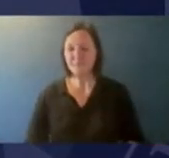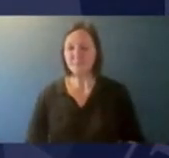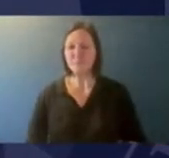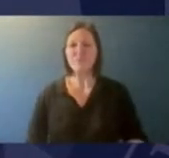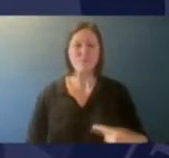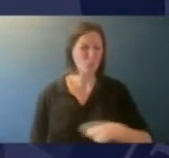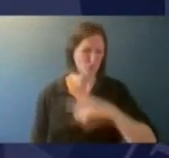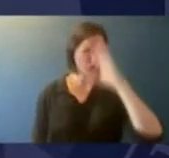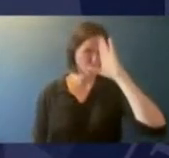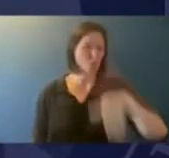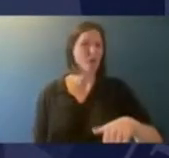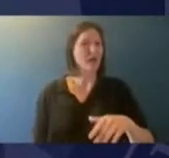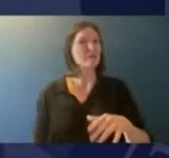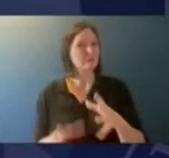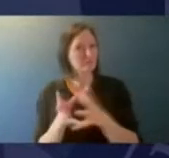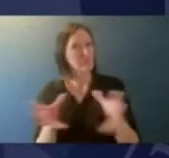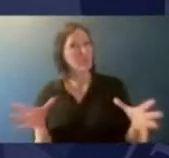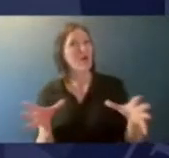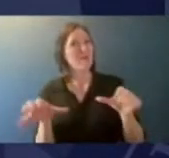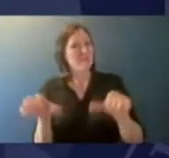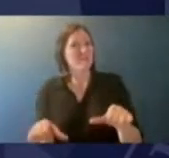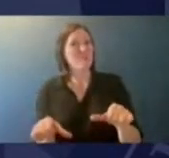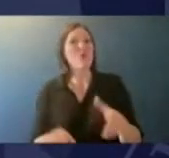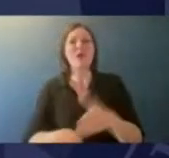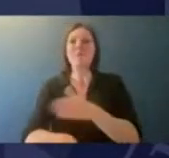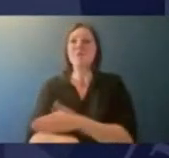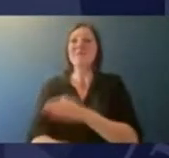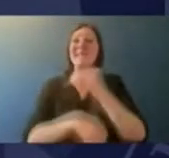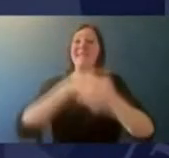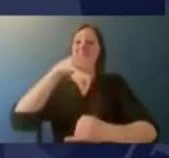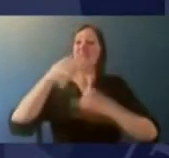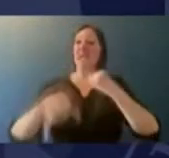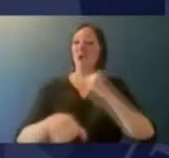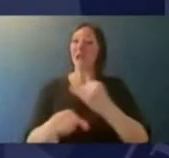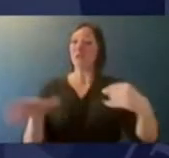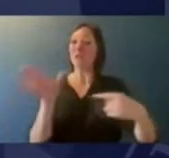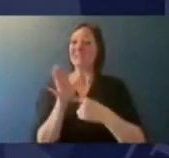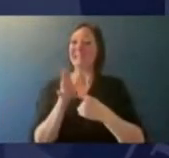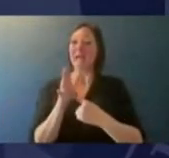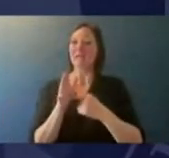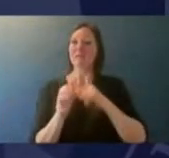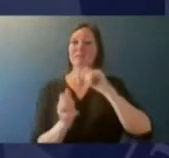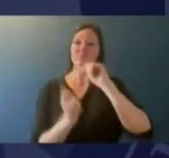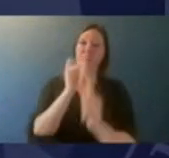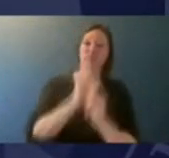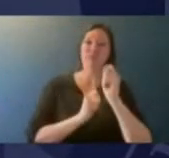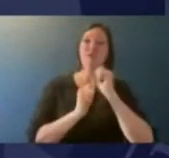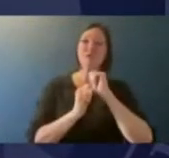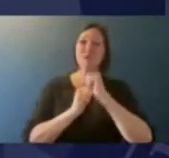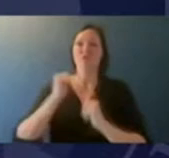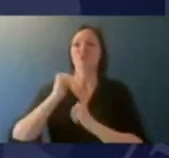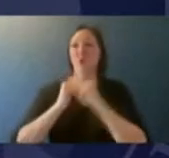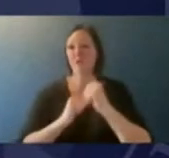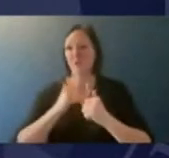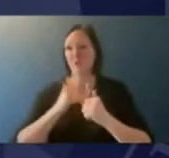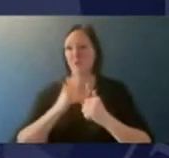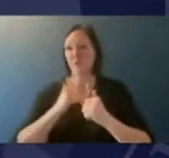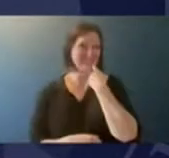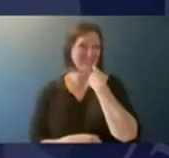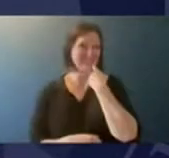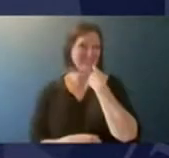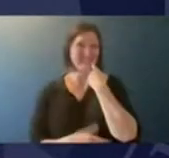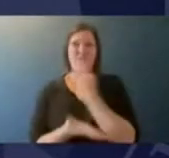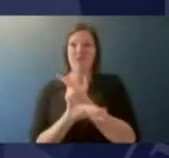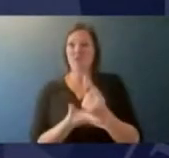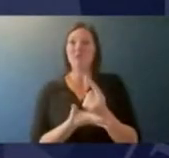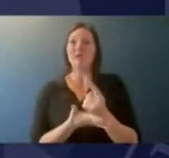considerable room for improvement in the international debt restructuring process. This week, ministers